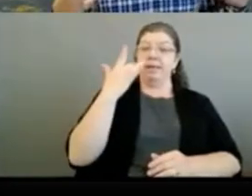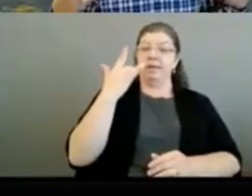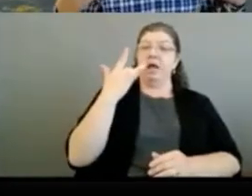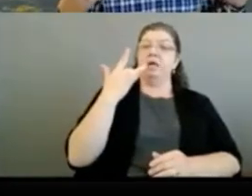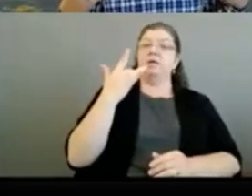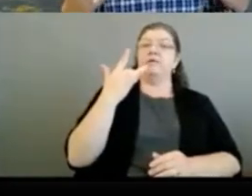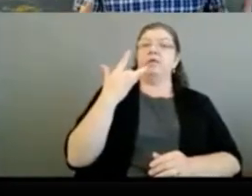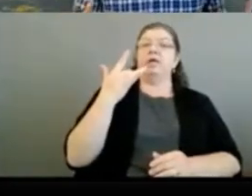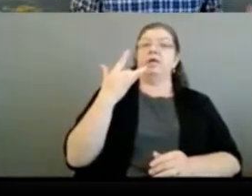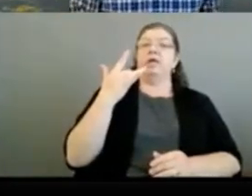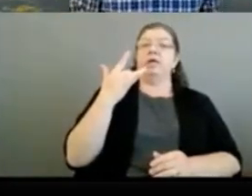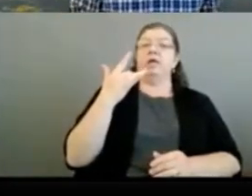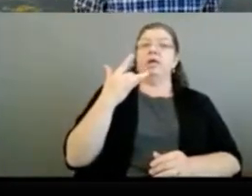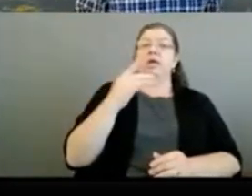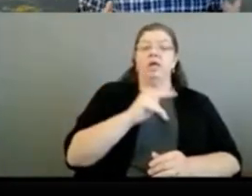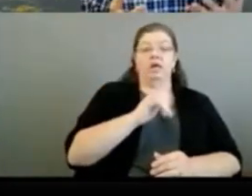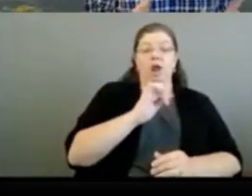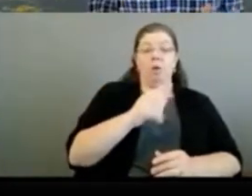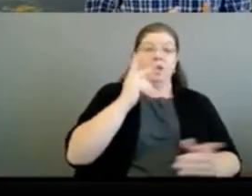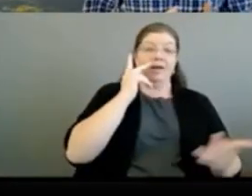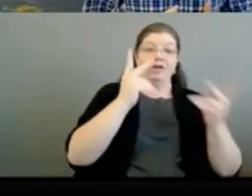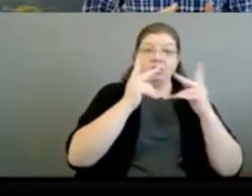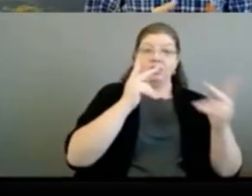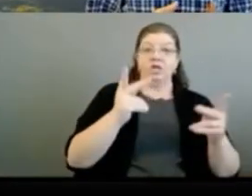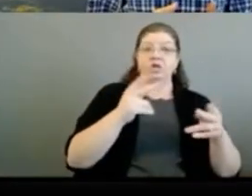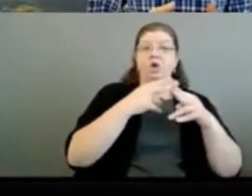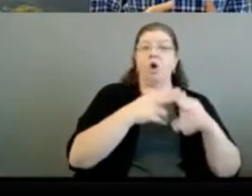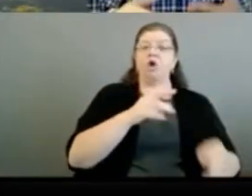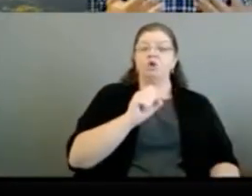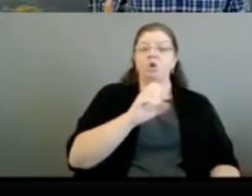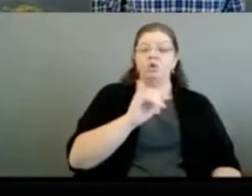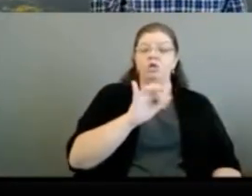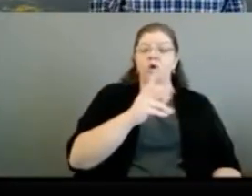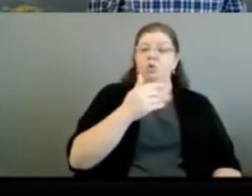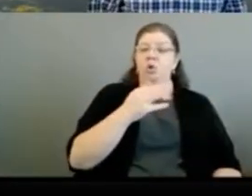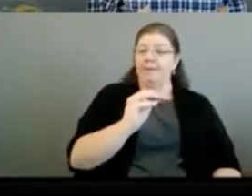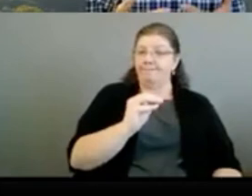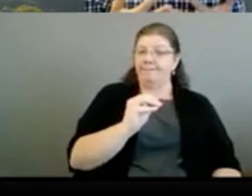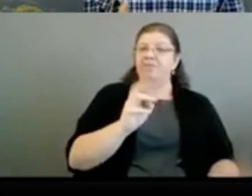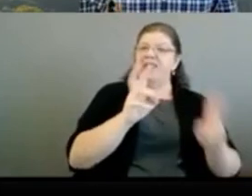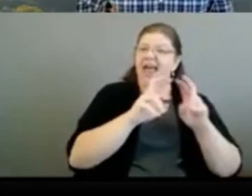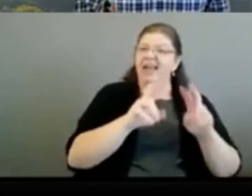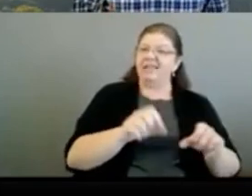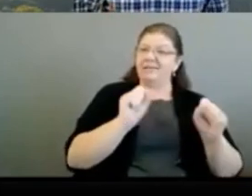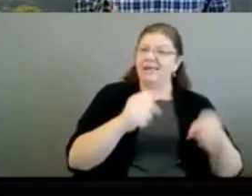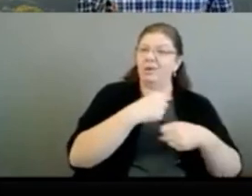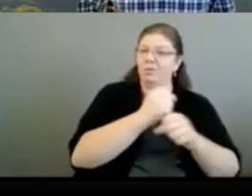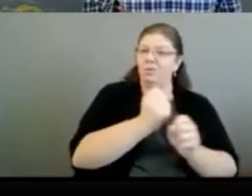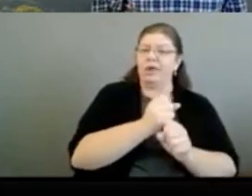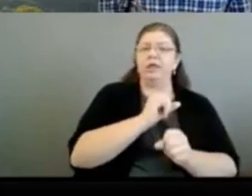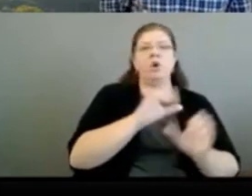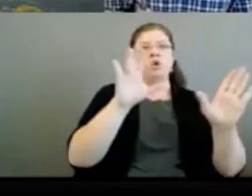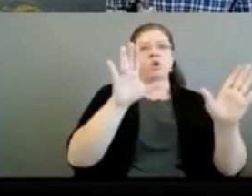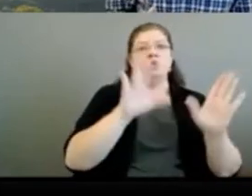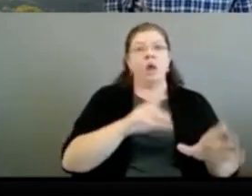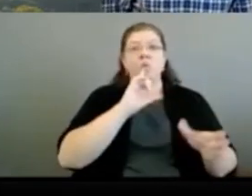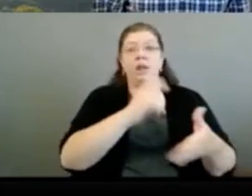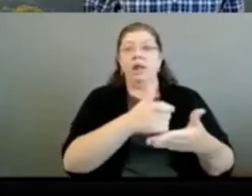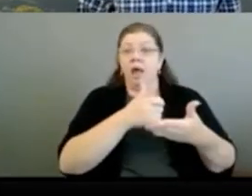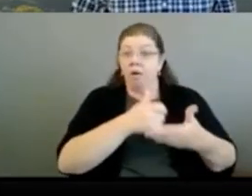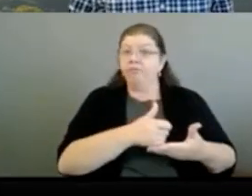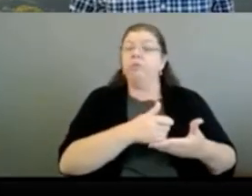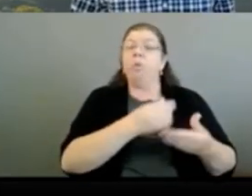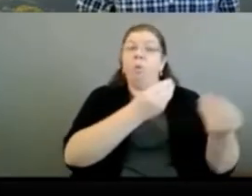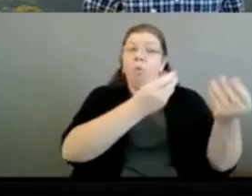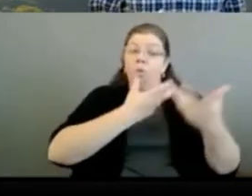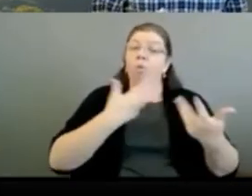the network visualizations, also known as sociograms, that analysts can create. And these are great and often really helpful and informative.